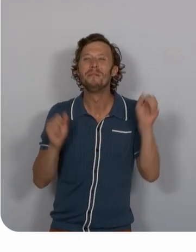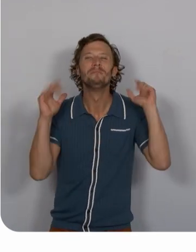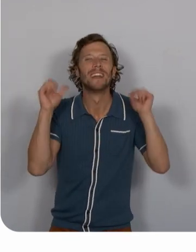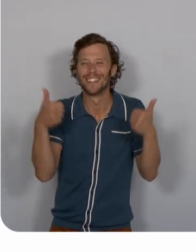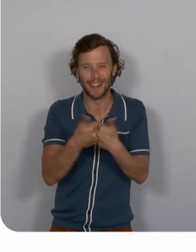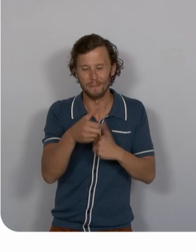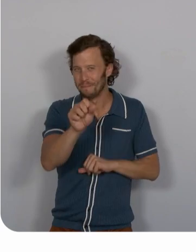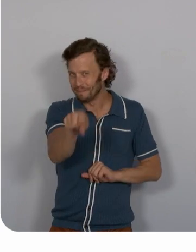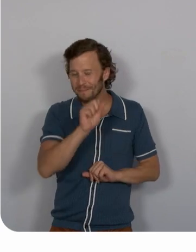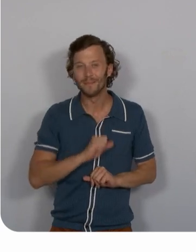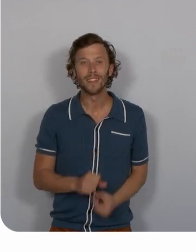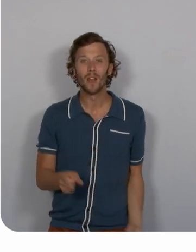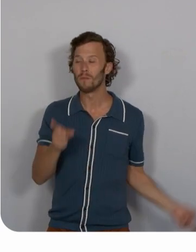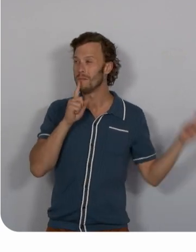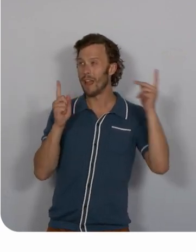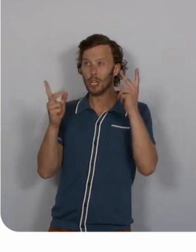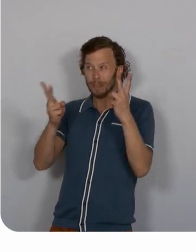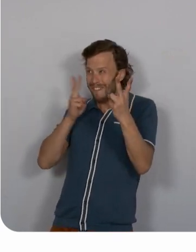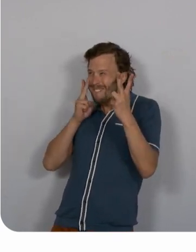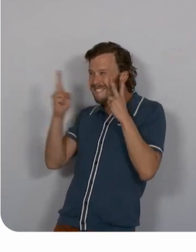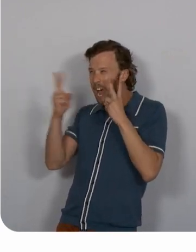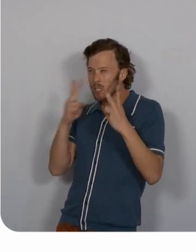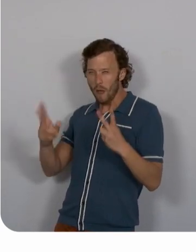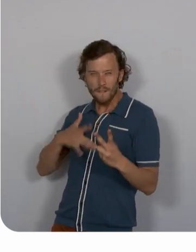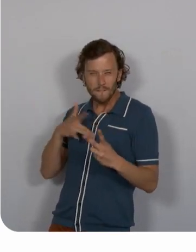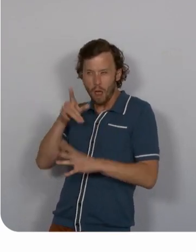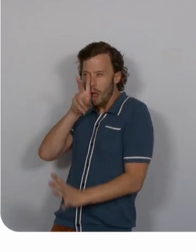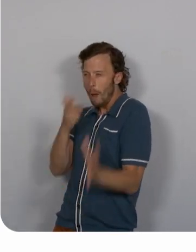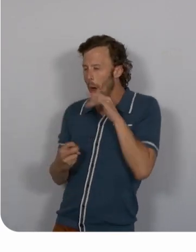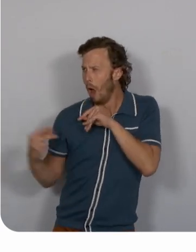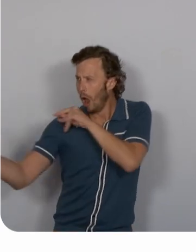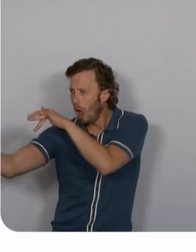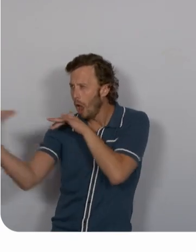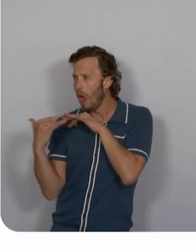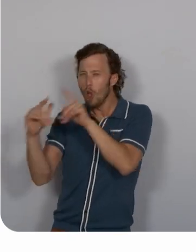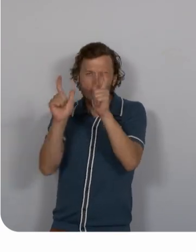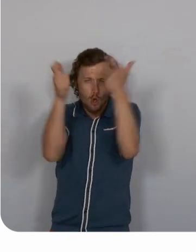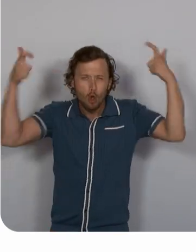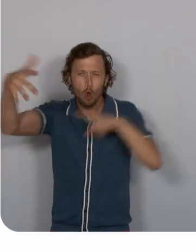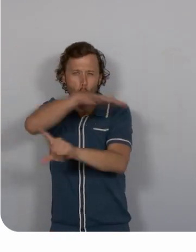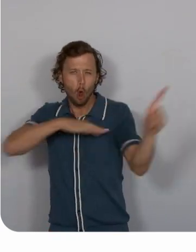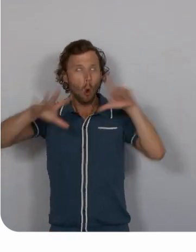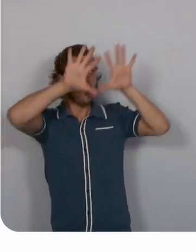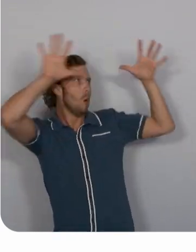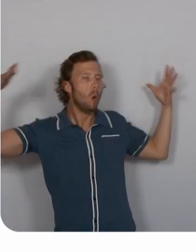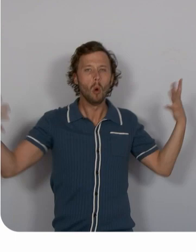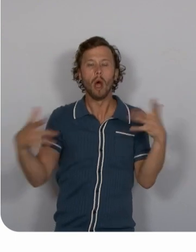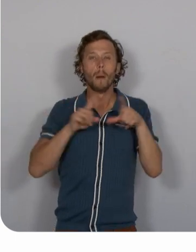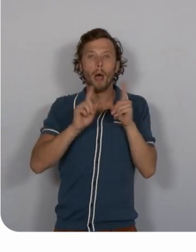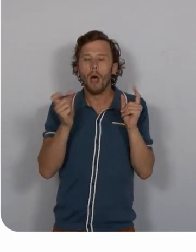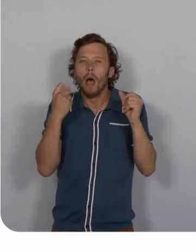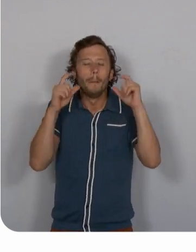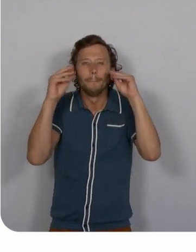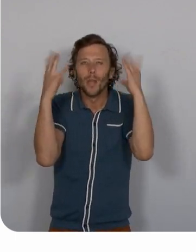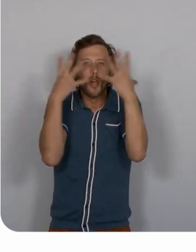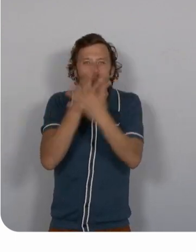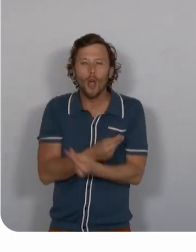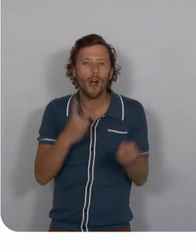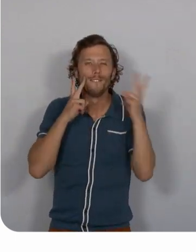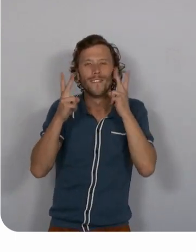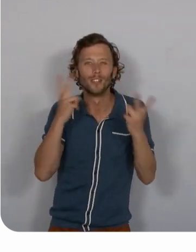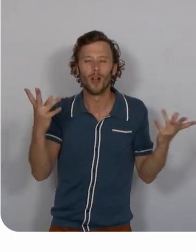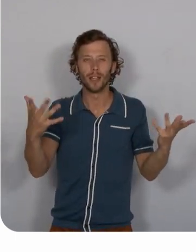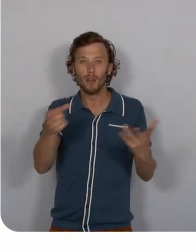game. Visceral combat, massive epic scale environments, and gorgeous visuals that